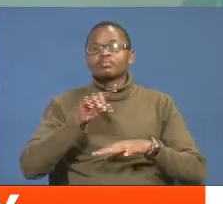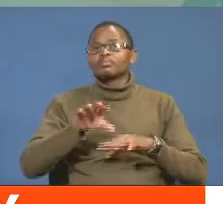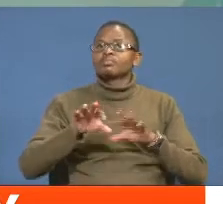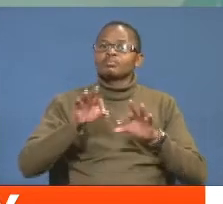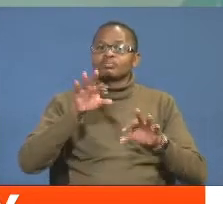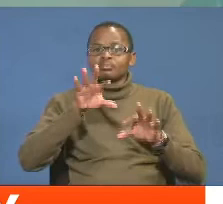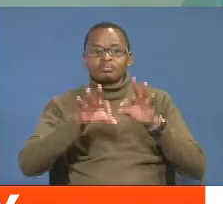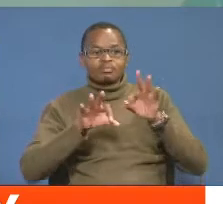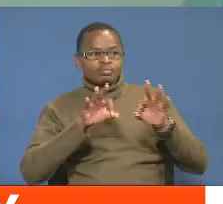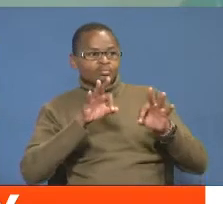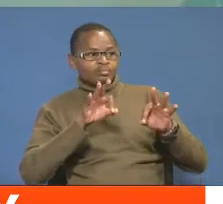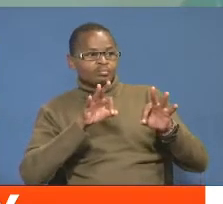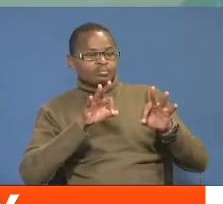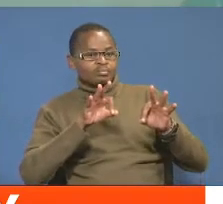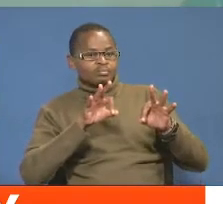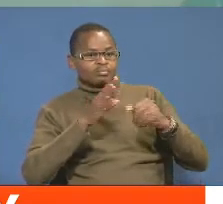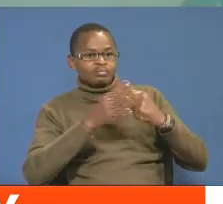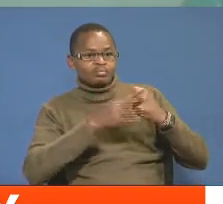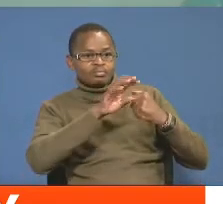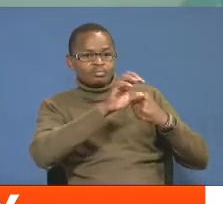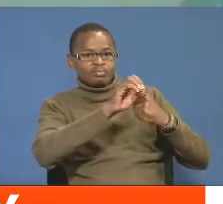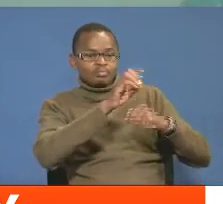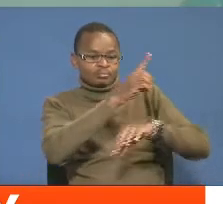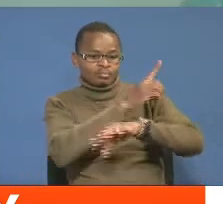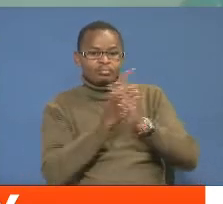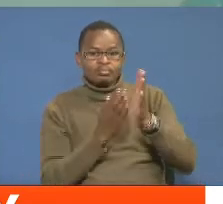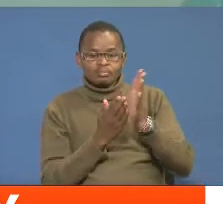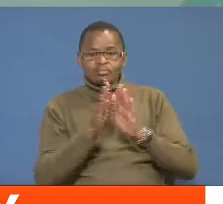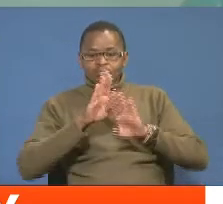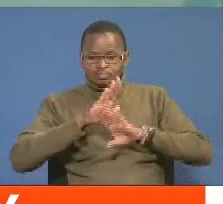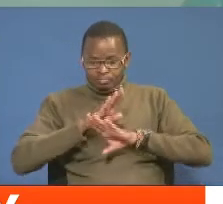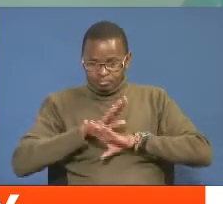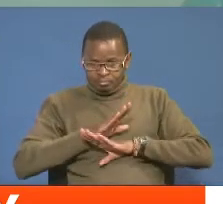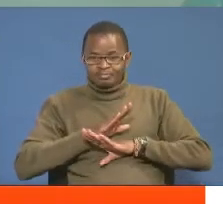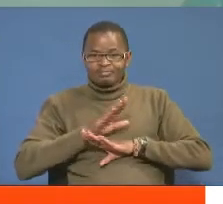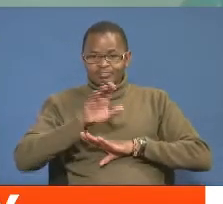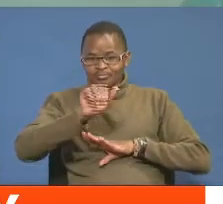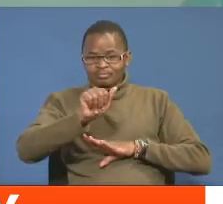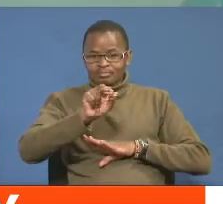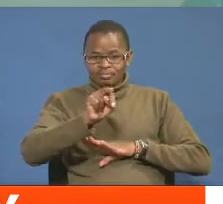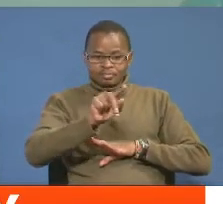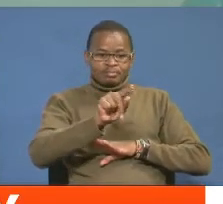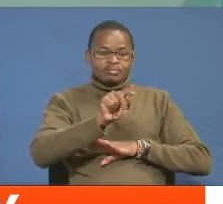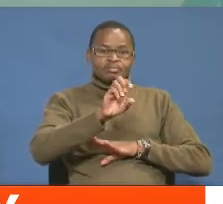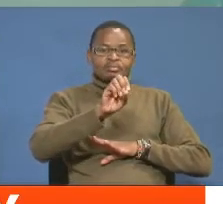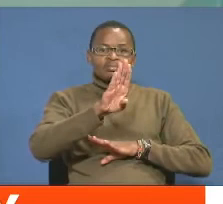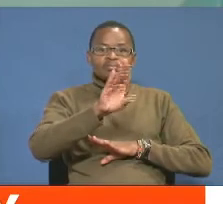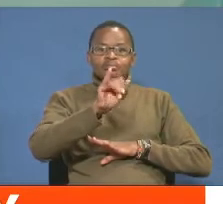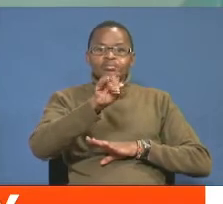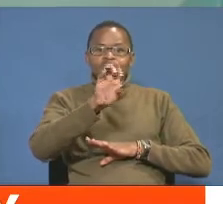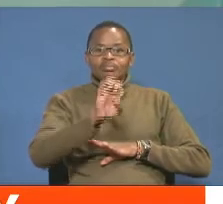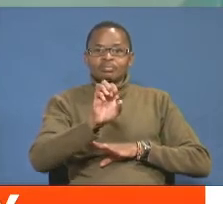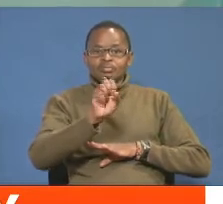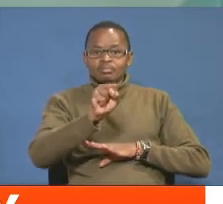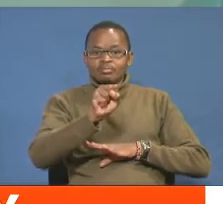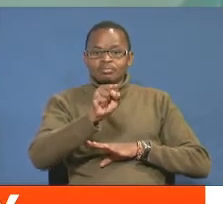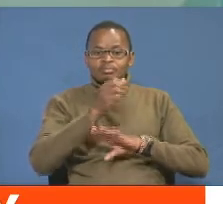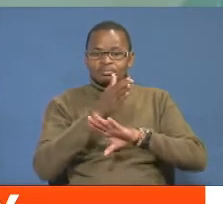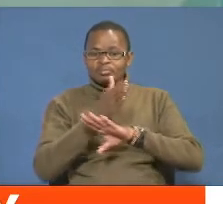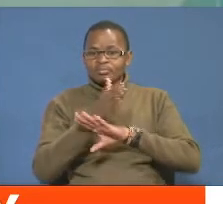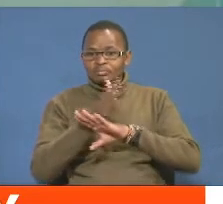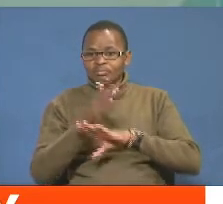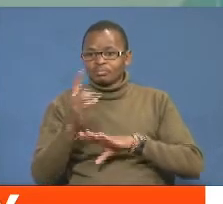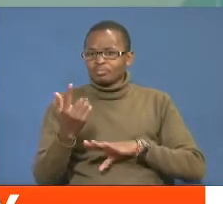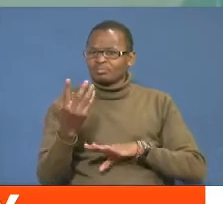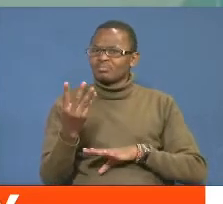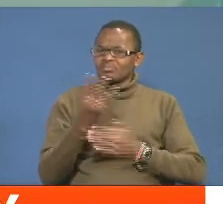about, studies have shown that it takes about 90 days actually to develop enough antibodies to protect somebody against the virus. So after the first shot, it takes